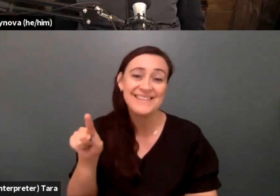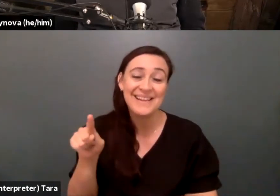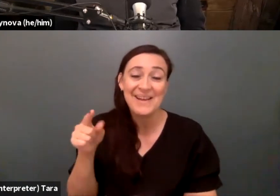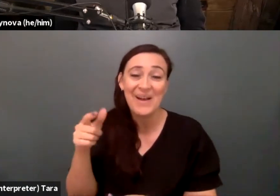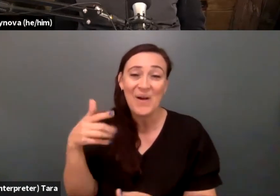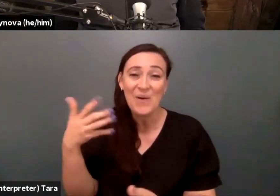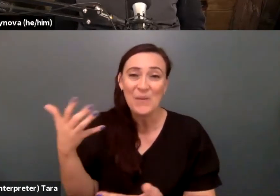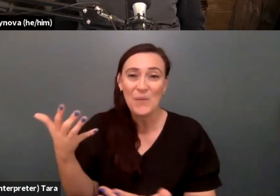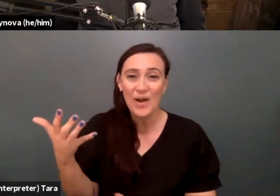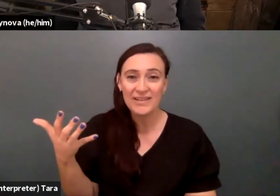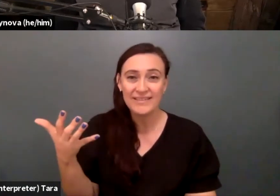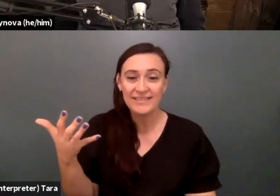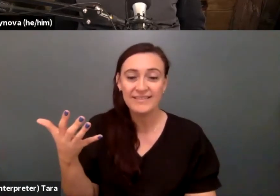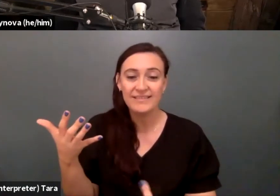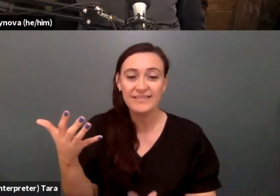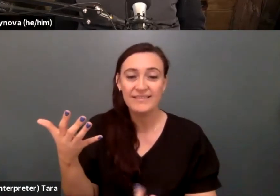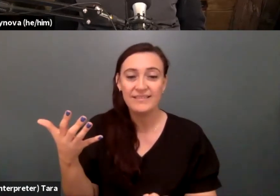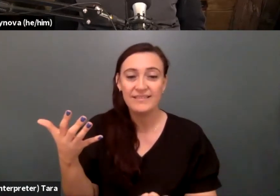what